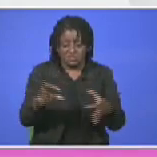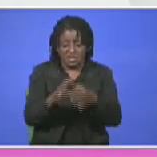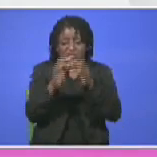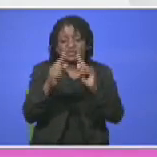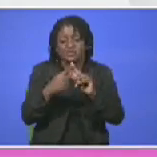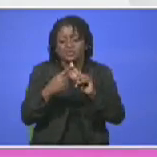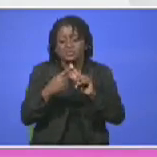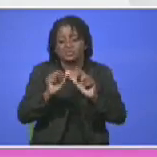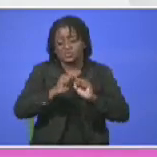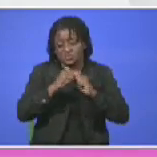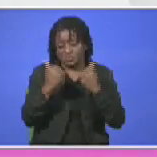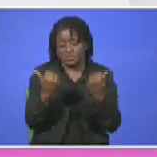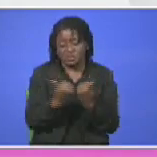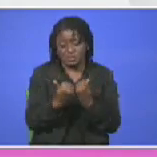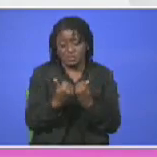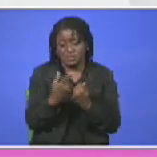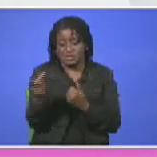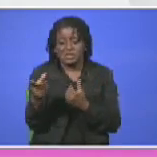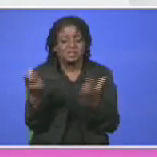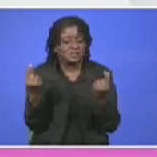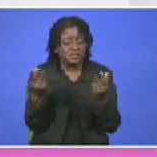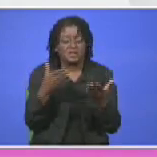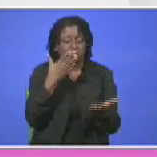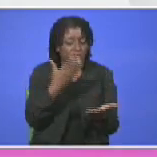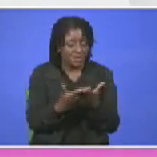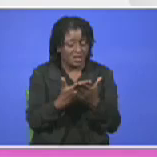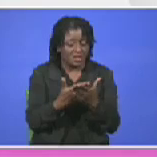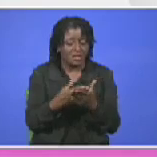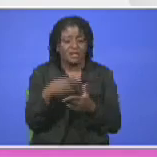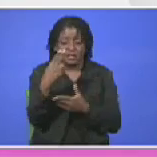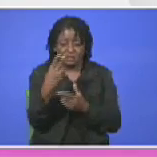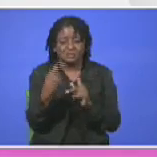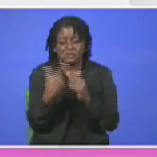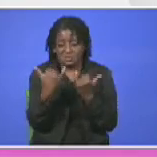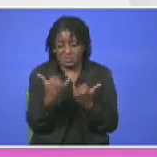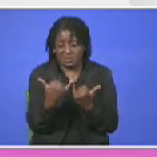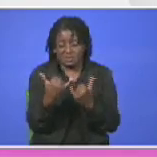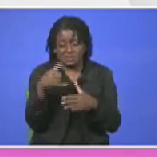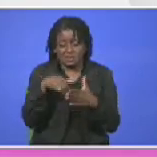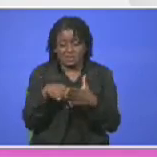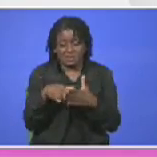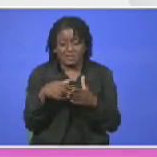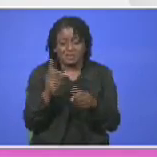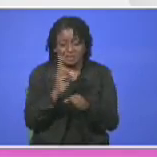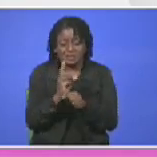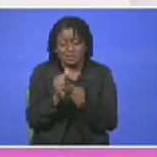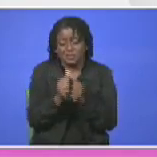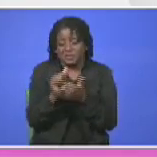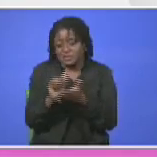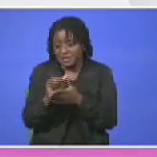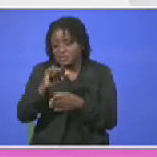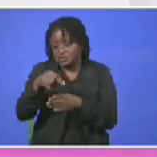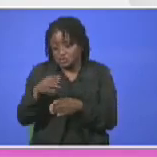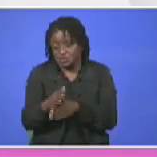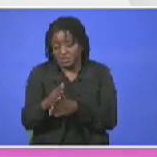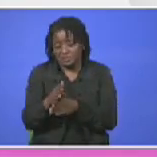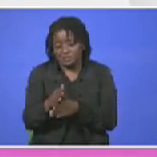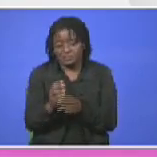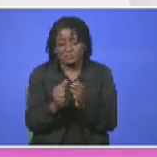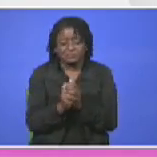done quite well so far in dealing with that job. And